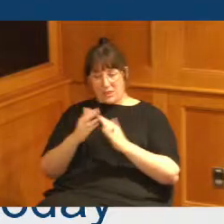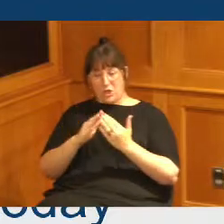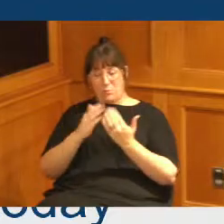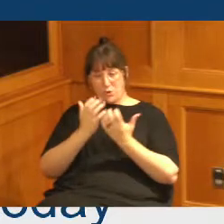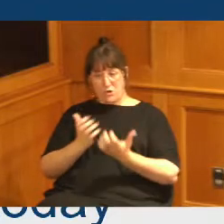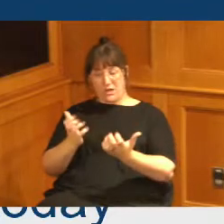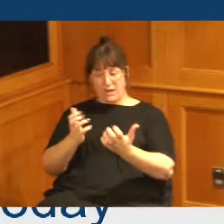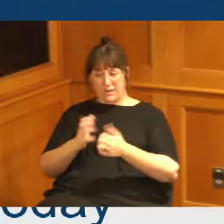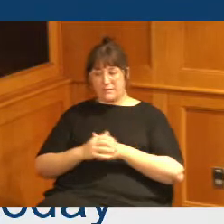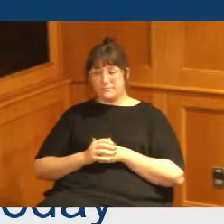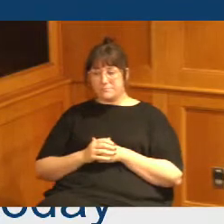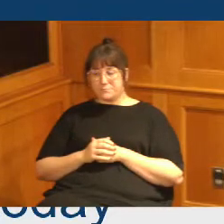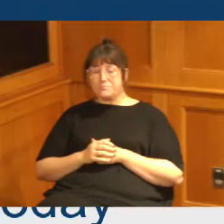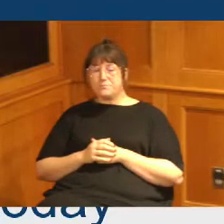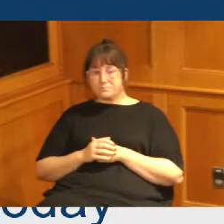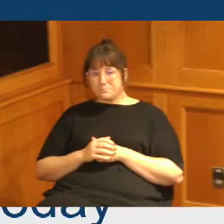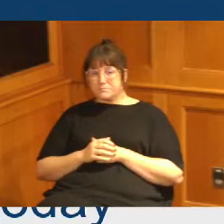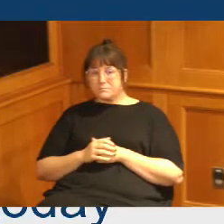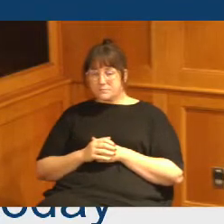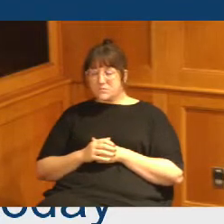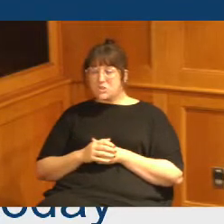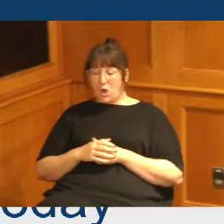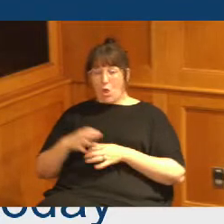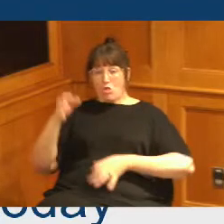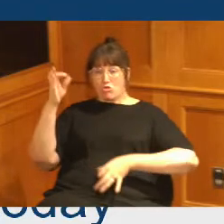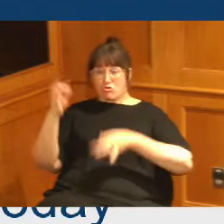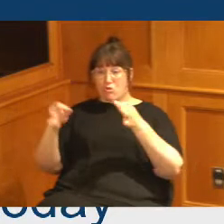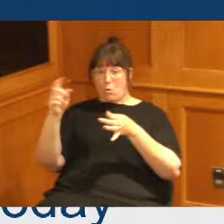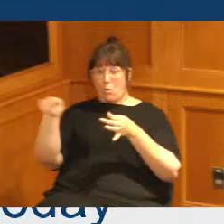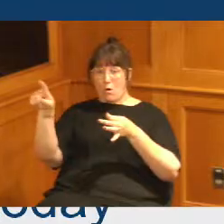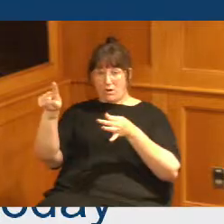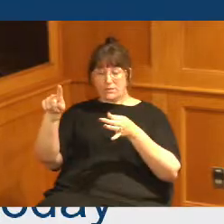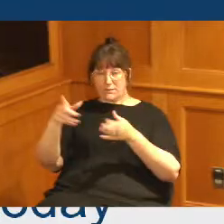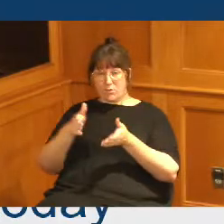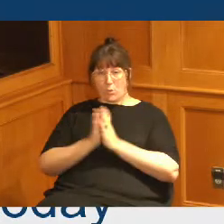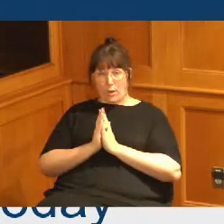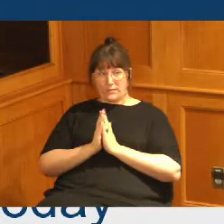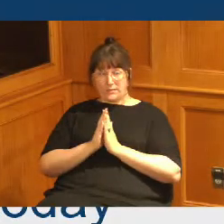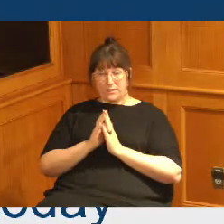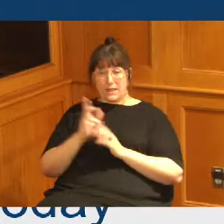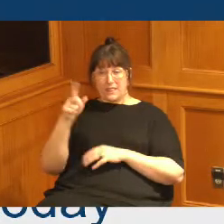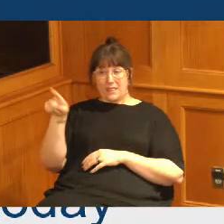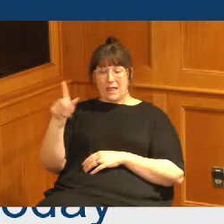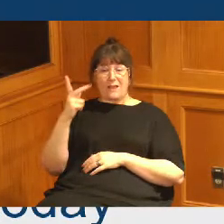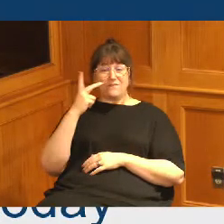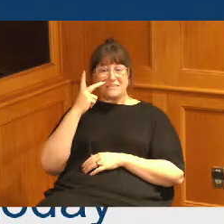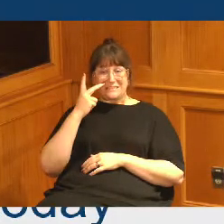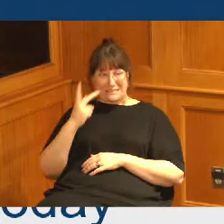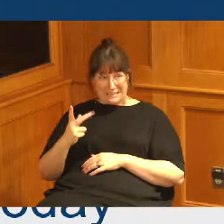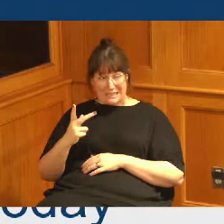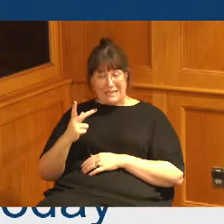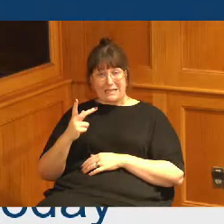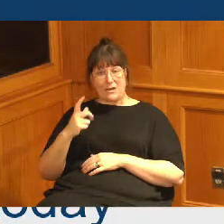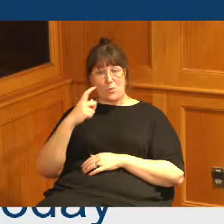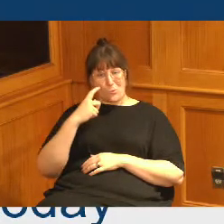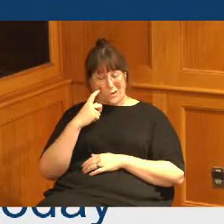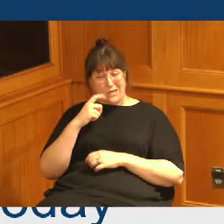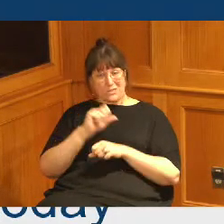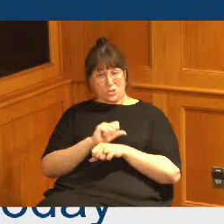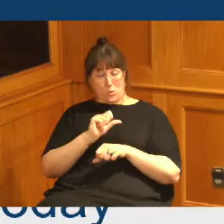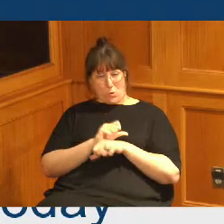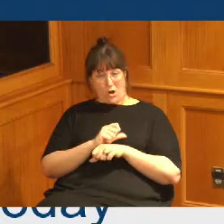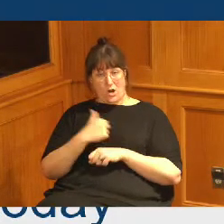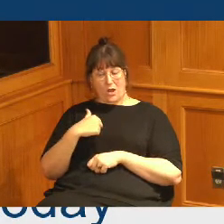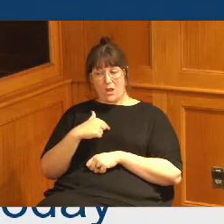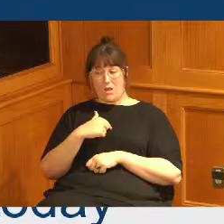Some of this expansion has been from the court's request. They've seen the good work that was being done initially in municipal court, and requests started coming in from the Common